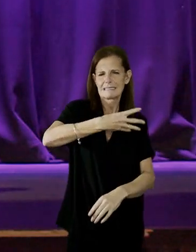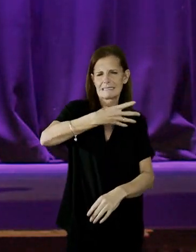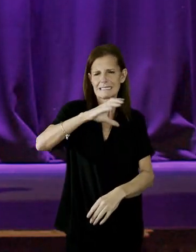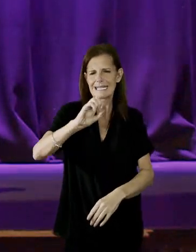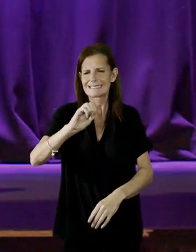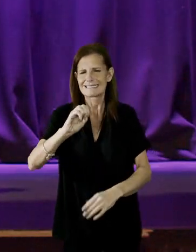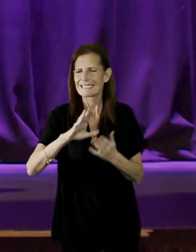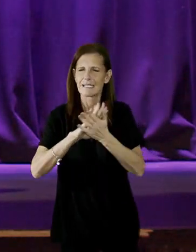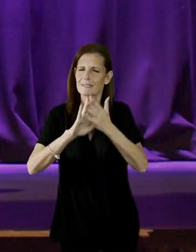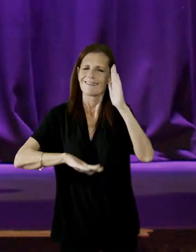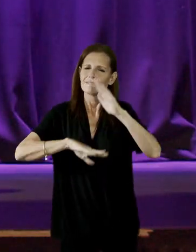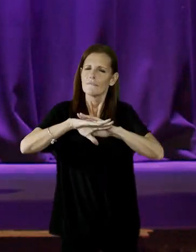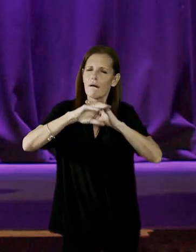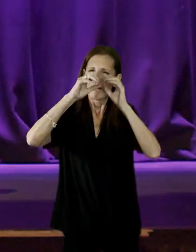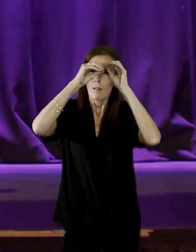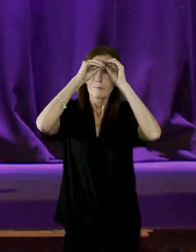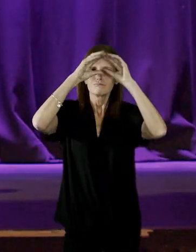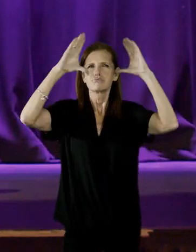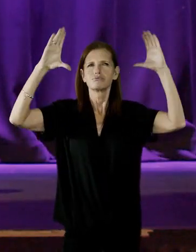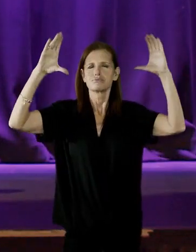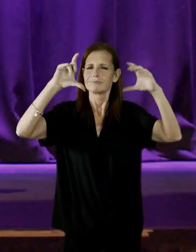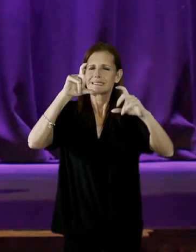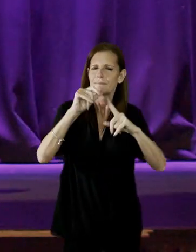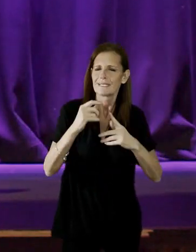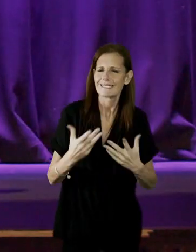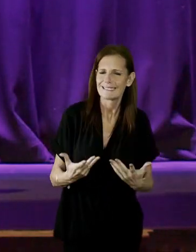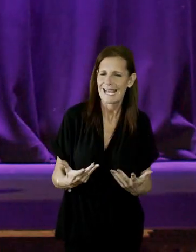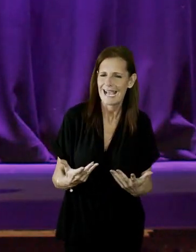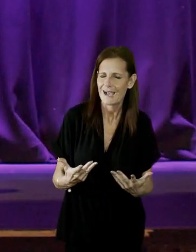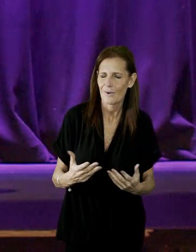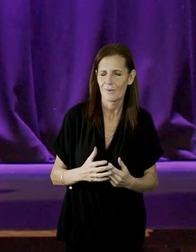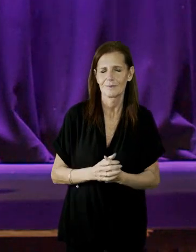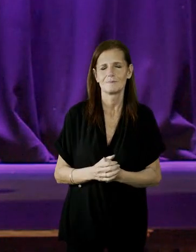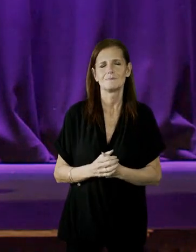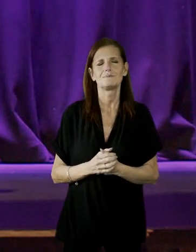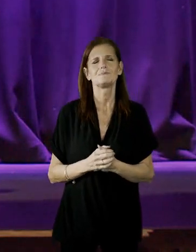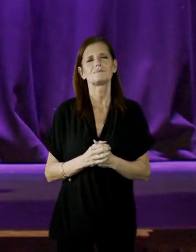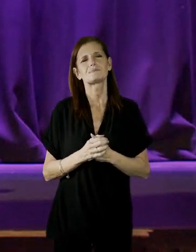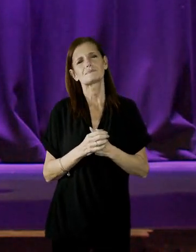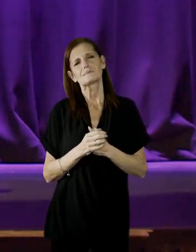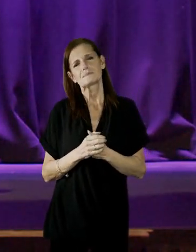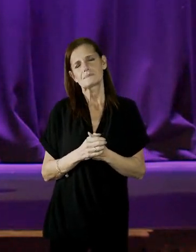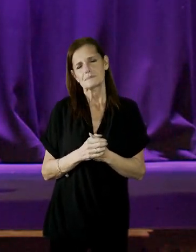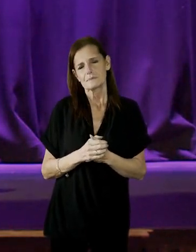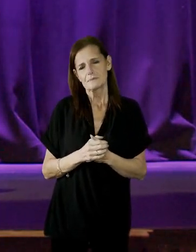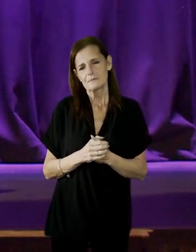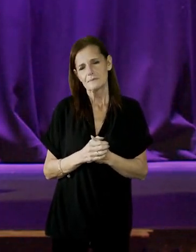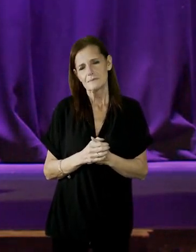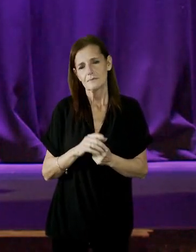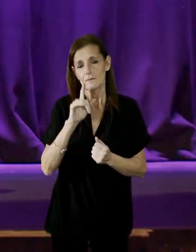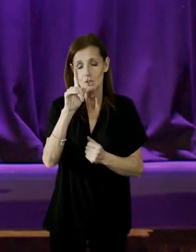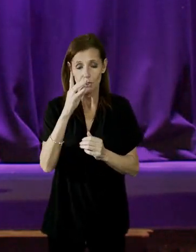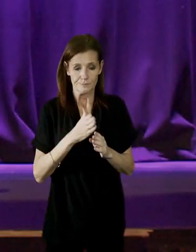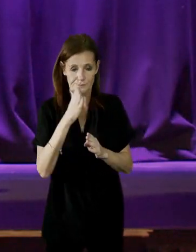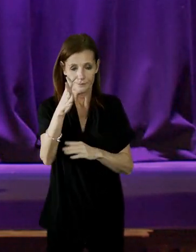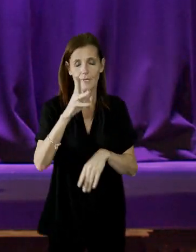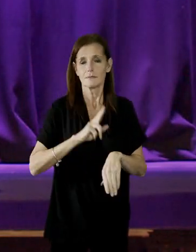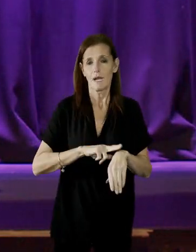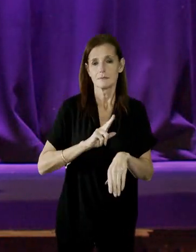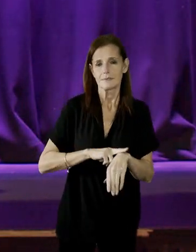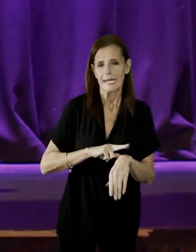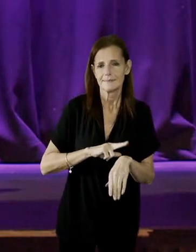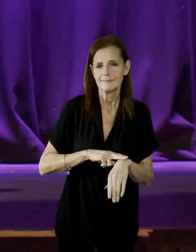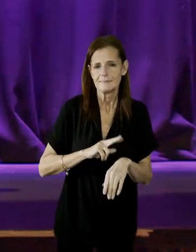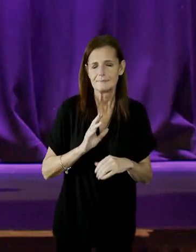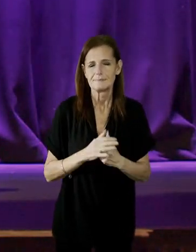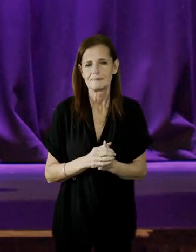about cerebral palsy as there is now. And so they went to the doctor. Now, I'm